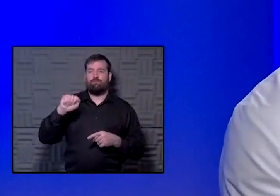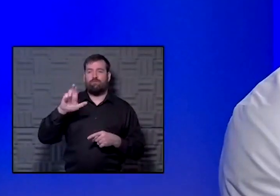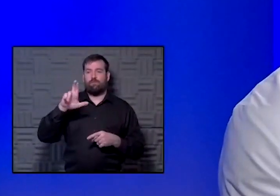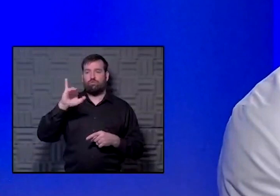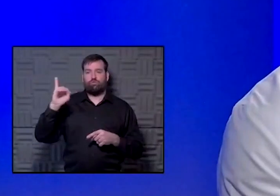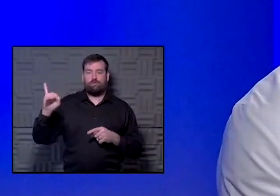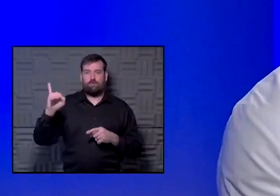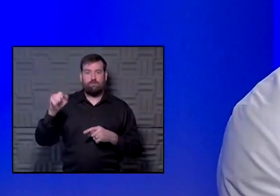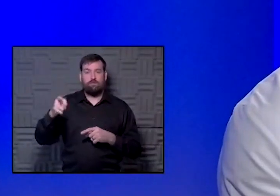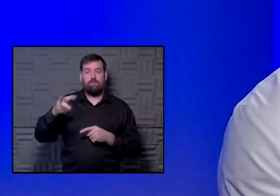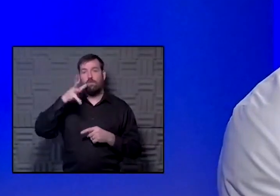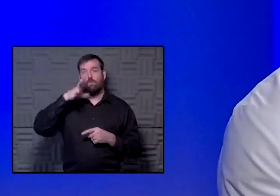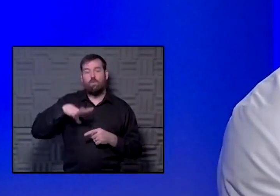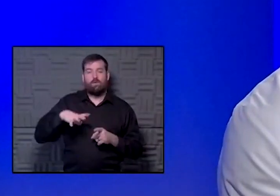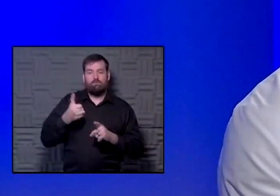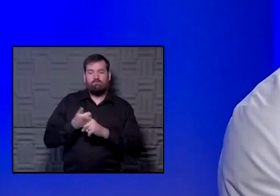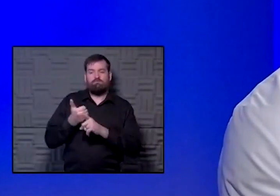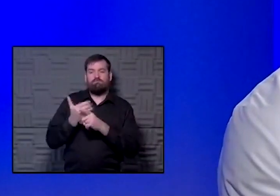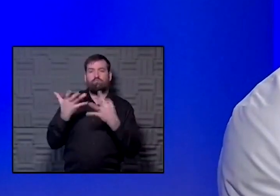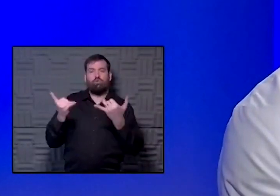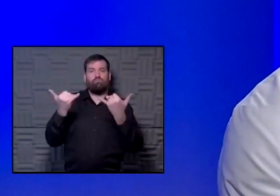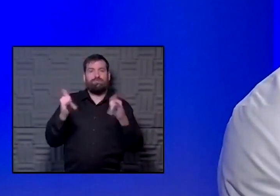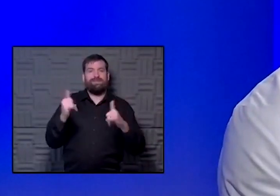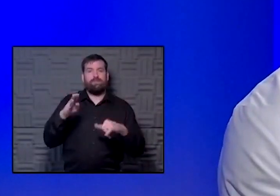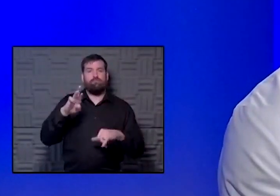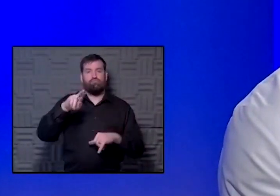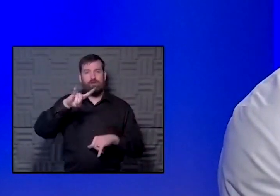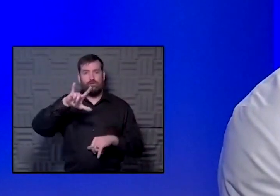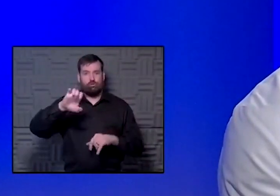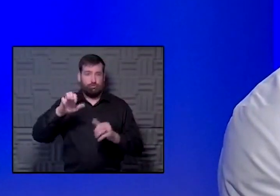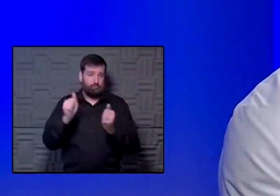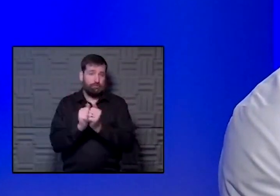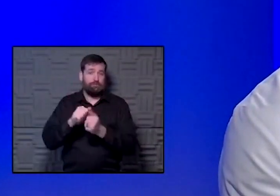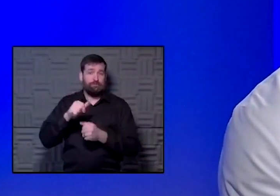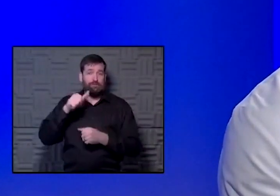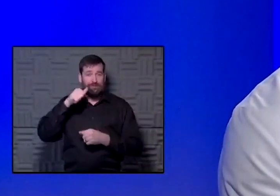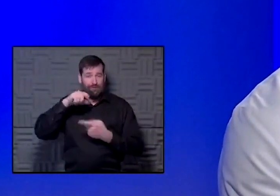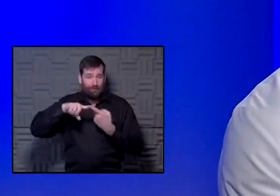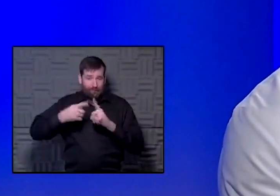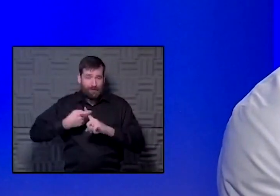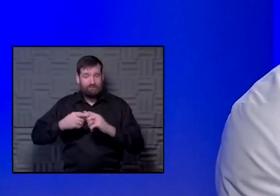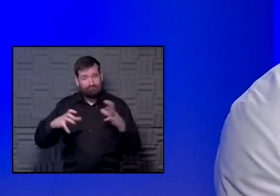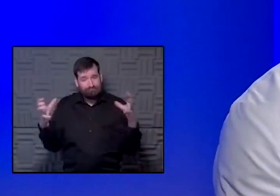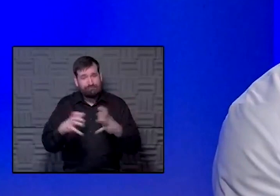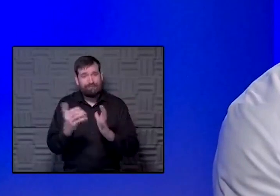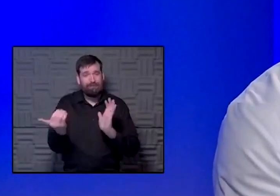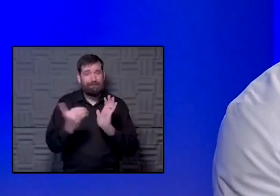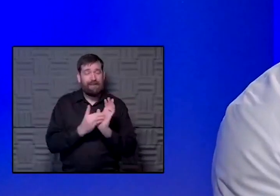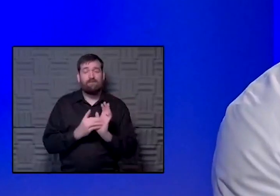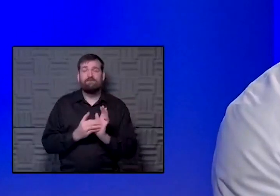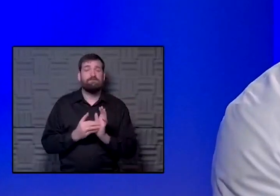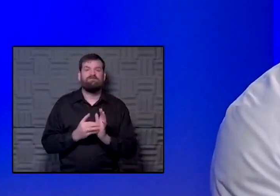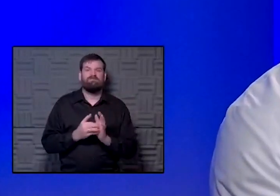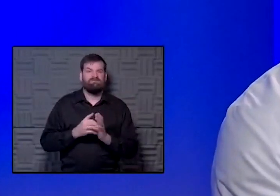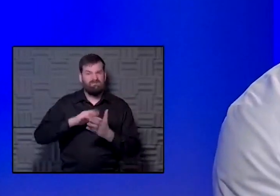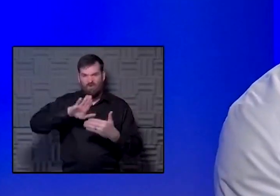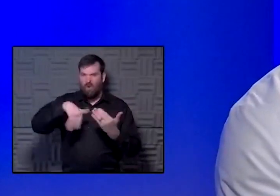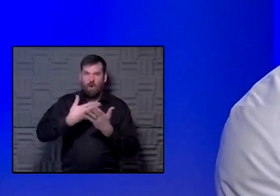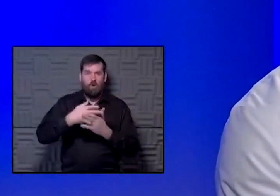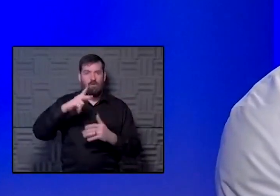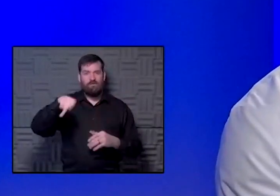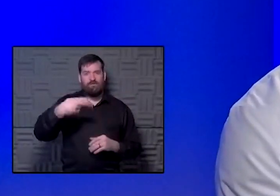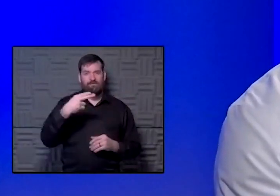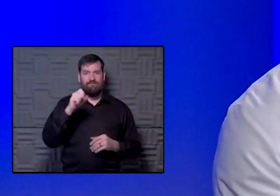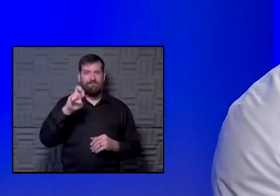woman who wanted to play bridge with her girlfriends again and get back together with her girlfriends. They were all in that phase 2, so they were